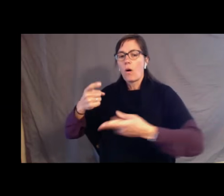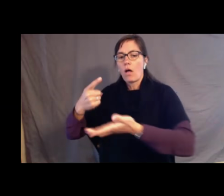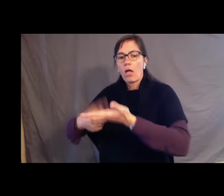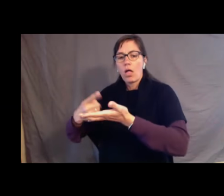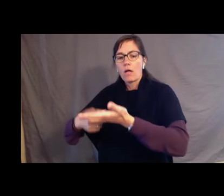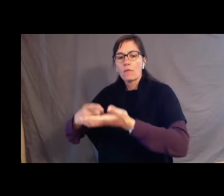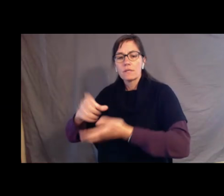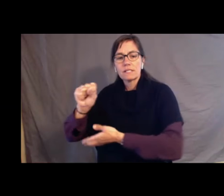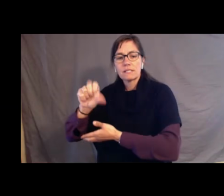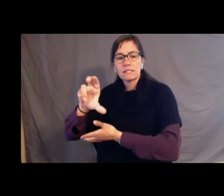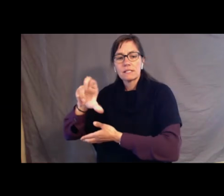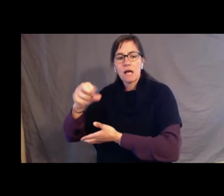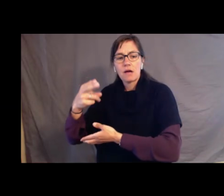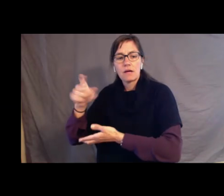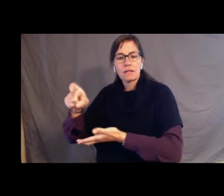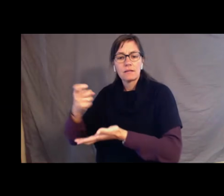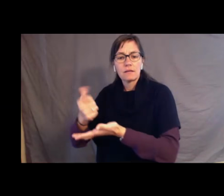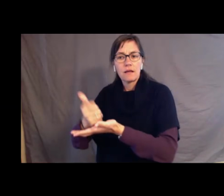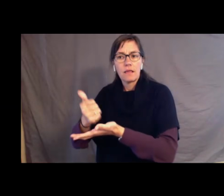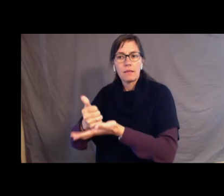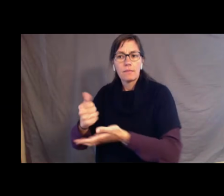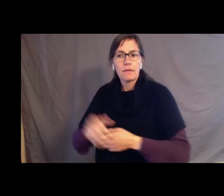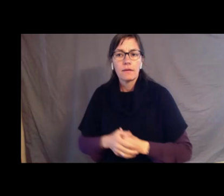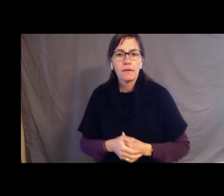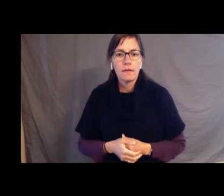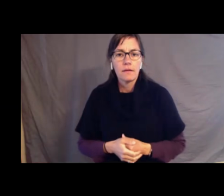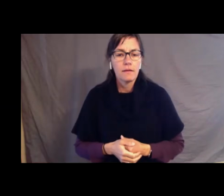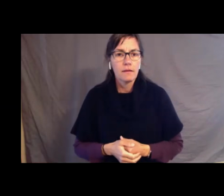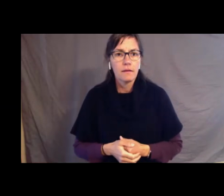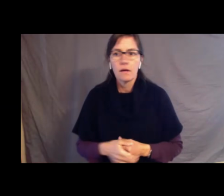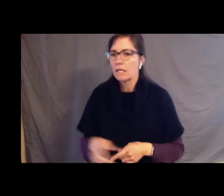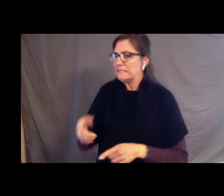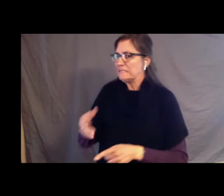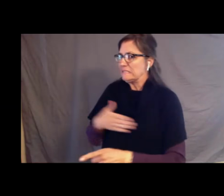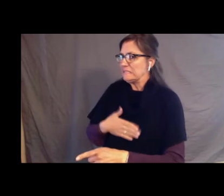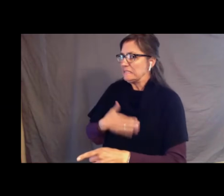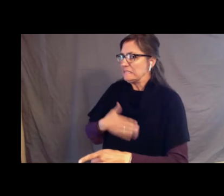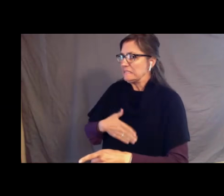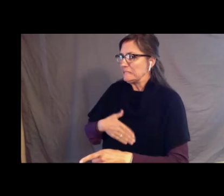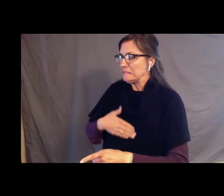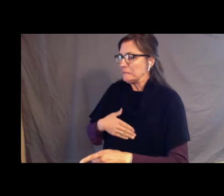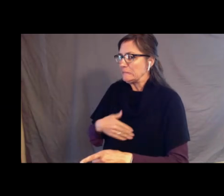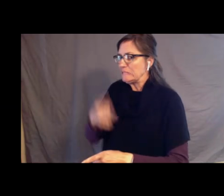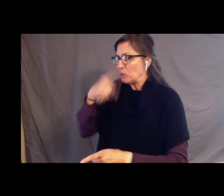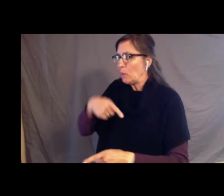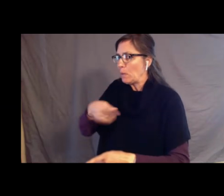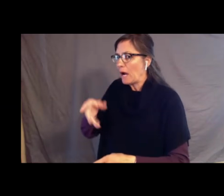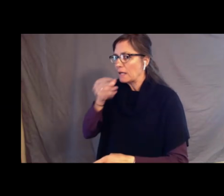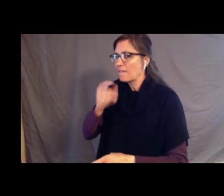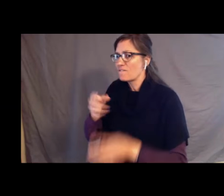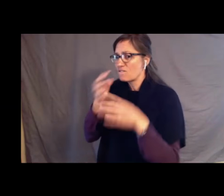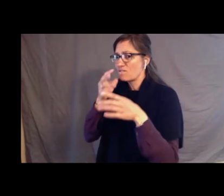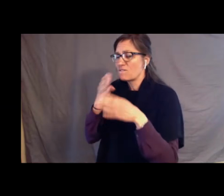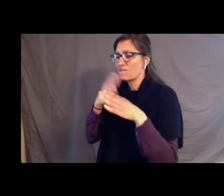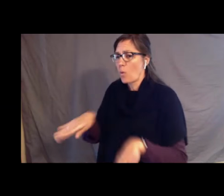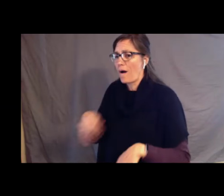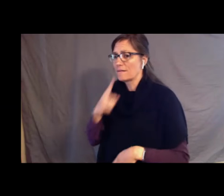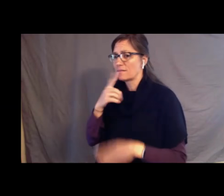do. Okay, if you could make sure that you're muted, that would be really helpful. I'm going to mute